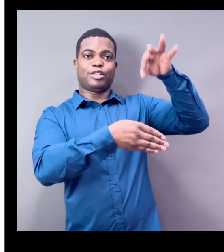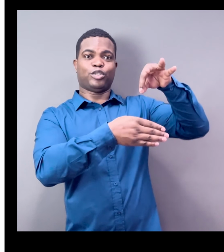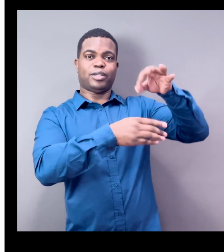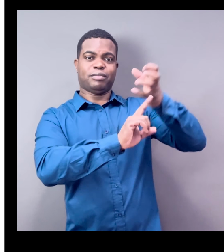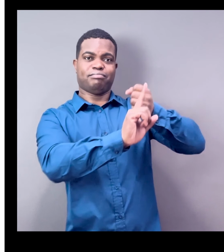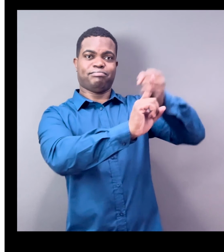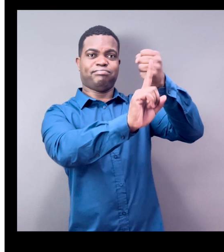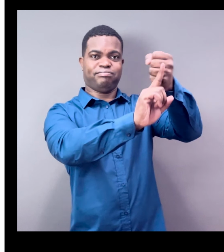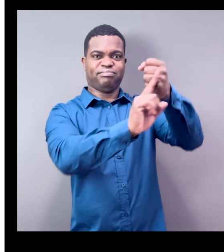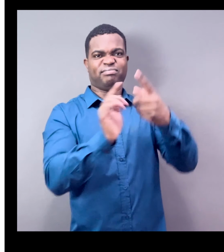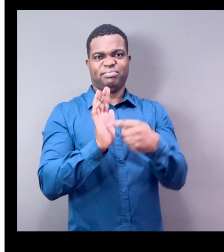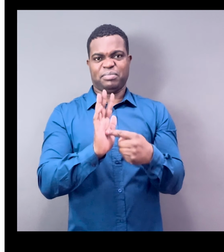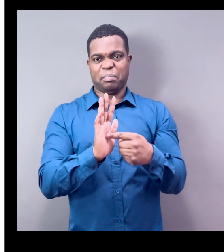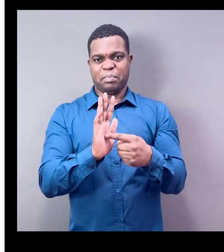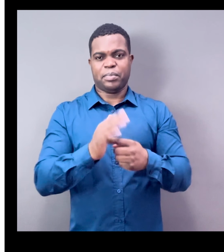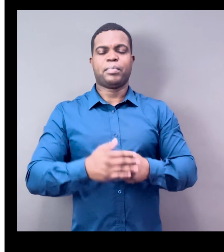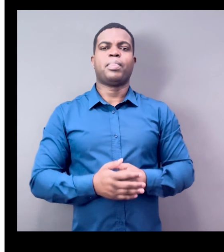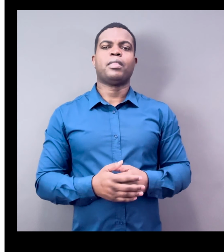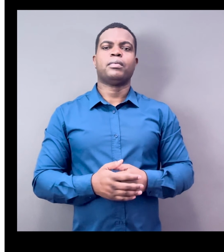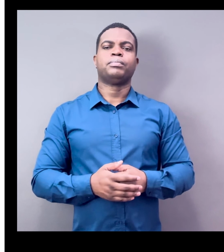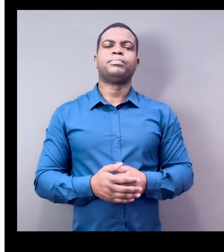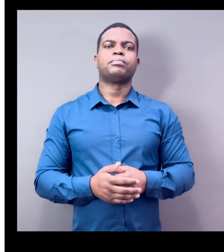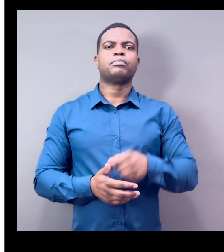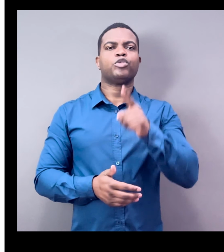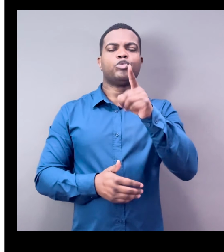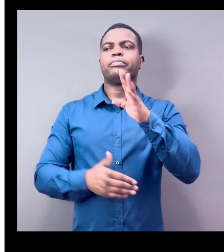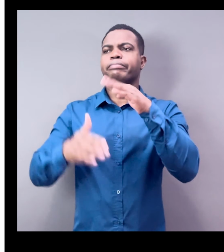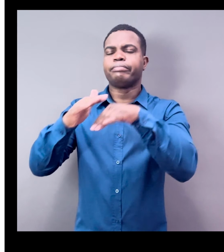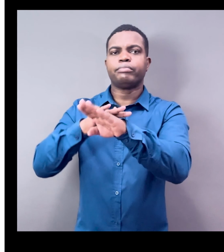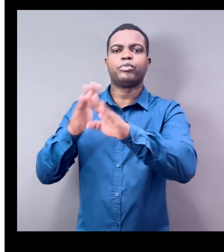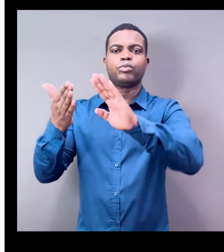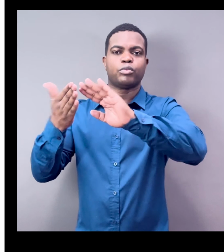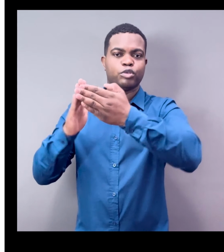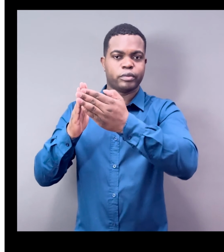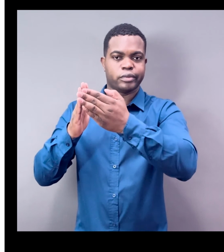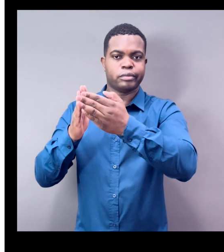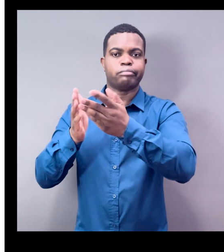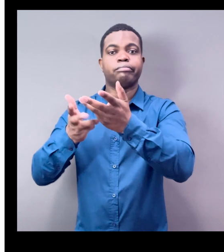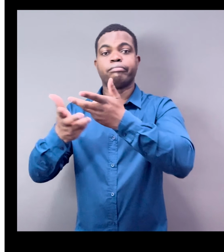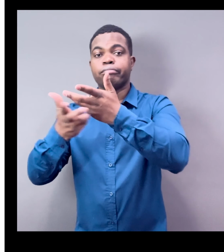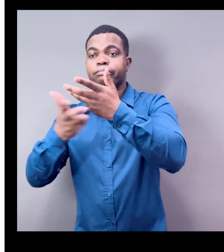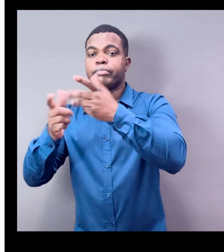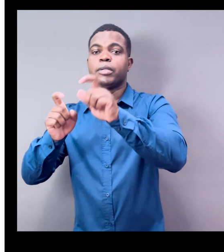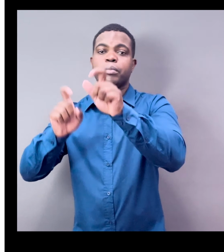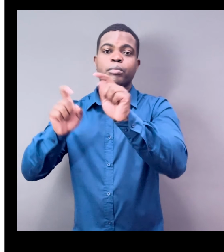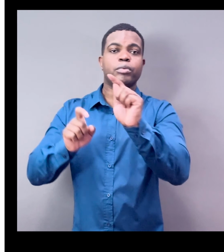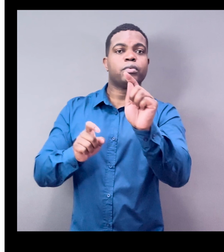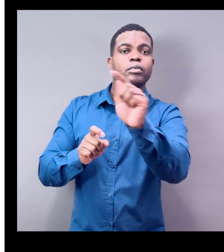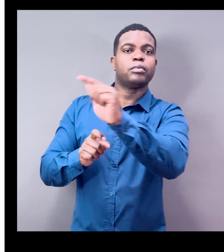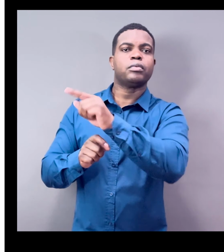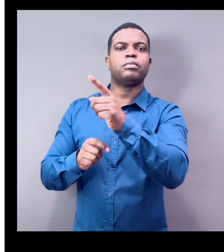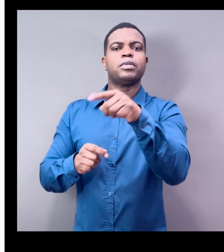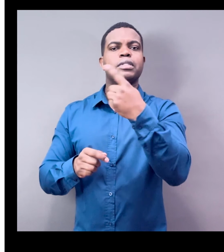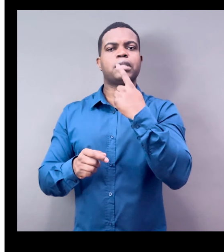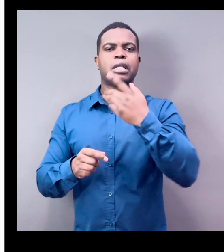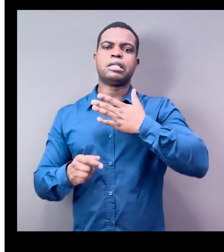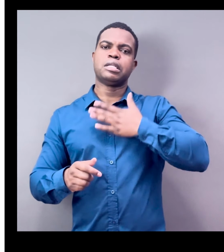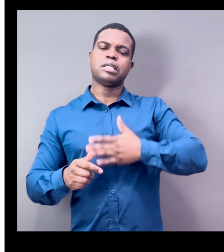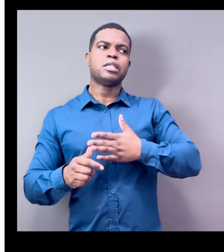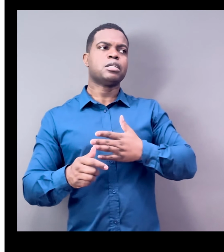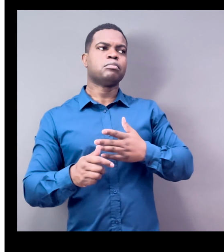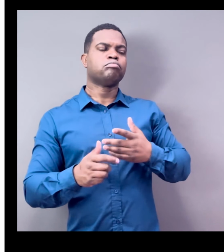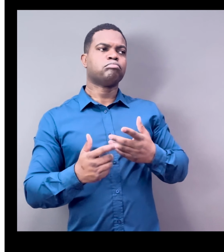election campaign, for example. If you approach a community, there are some people in that community that you need to get